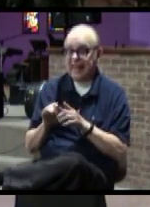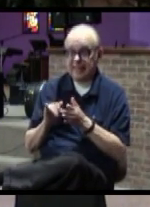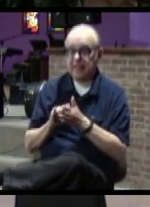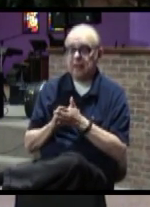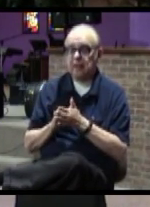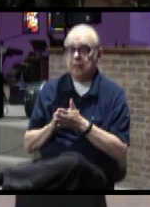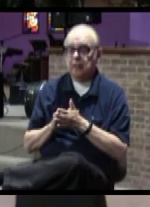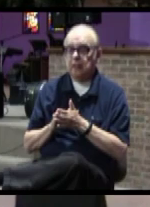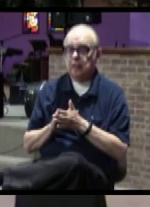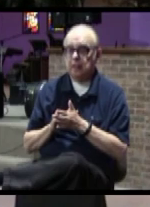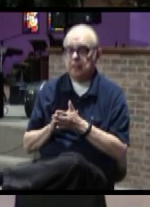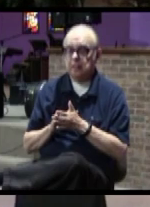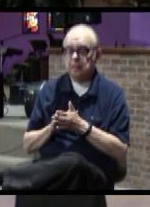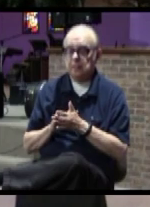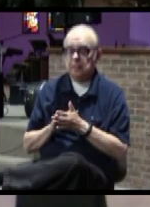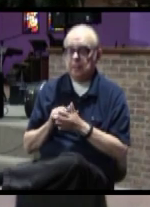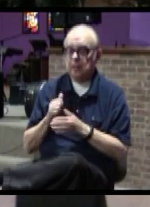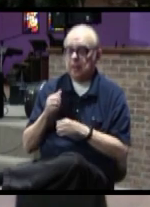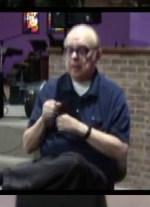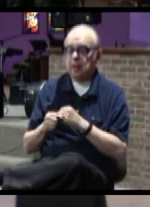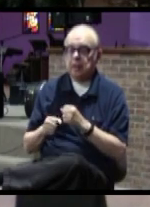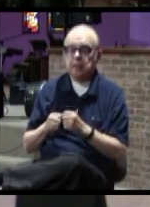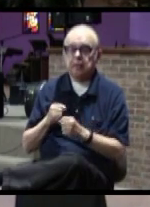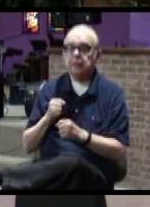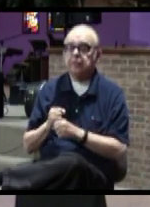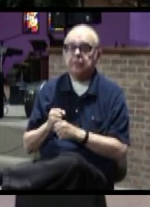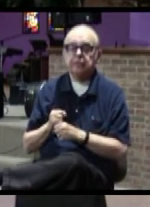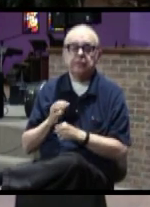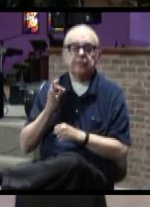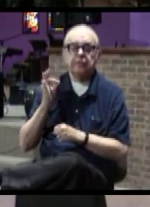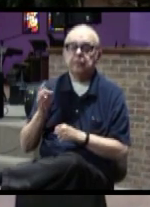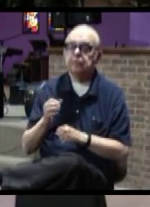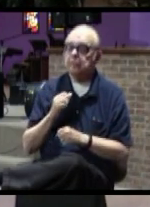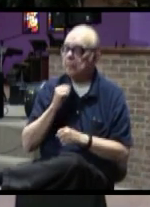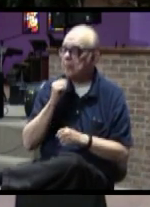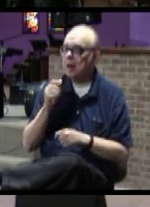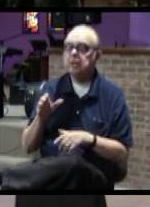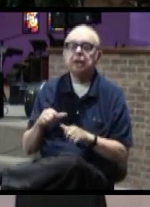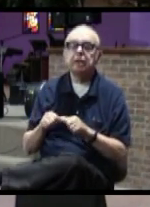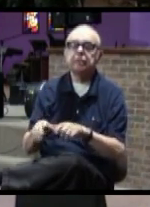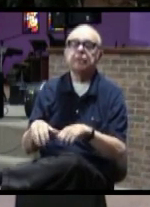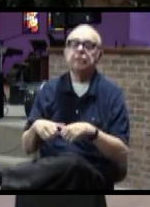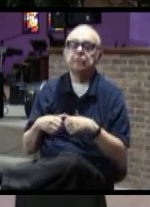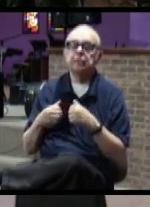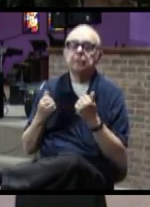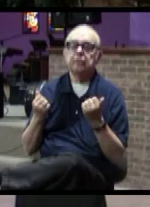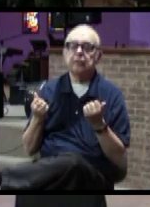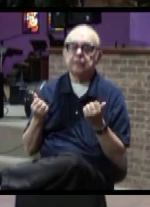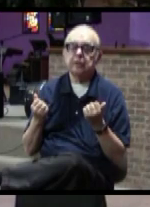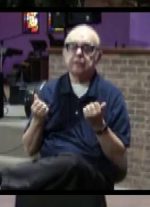that churches like this, in a matter of about 10 years, are going to be non-existent.